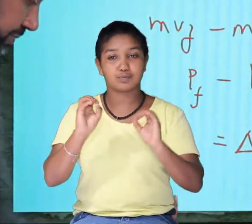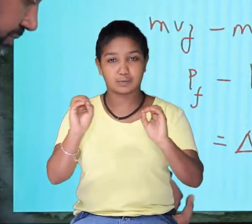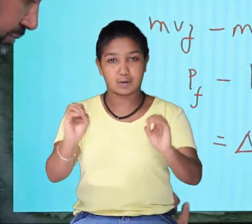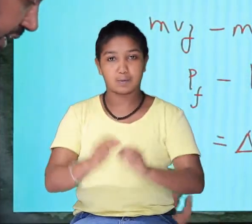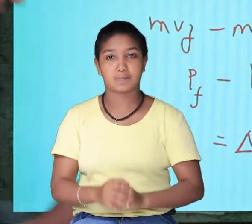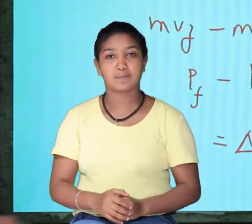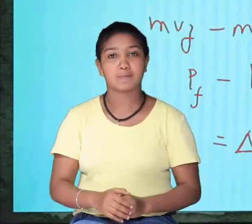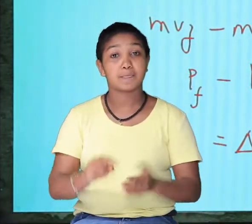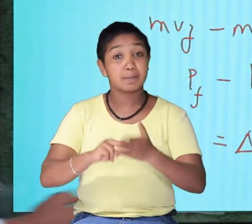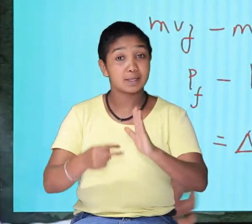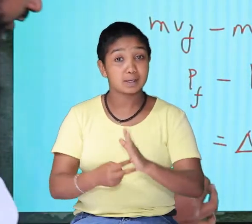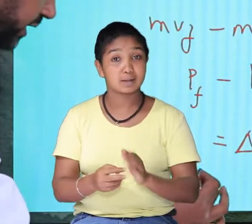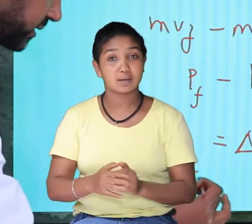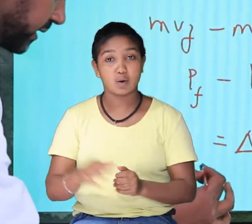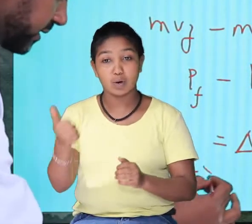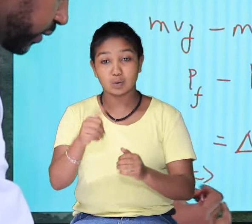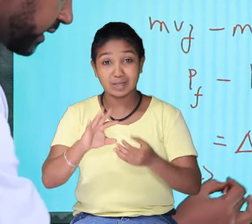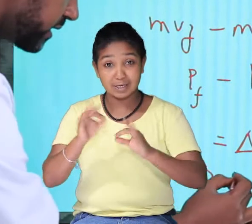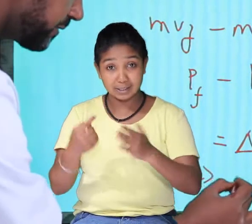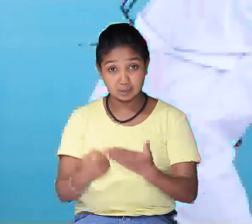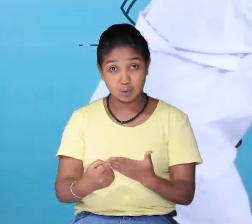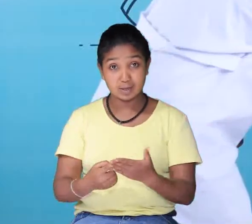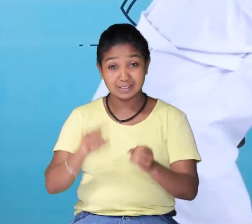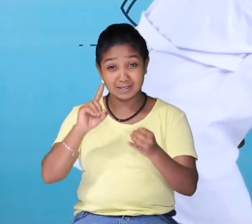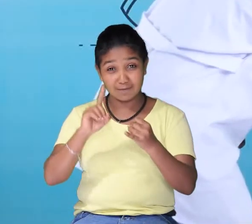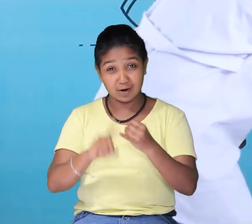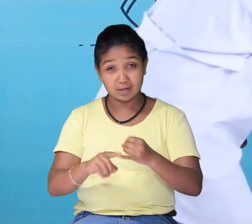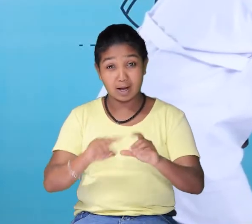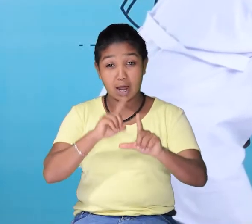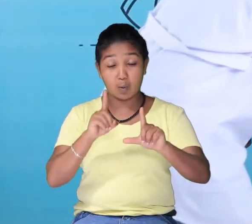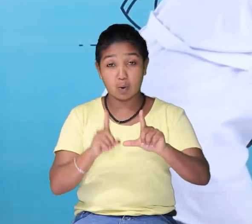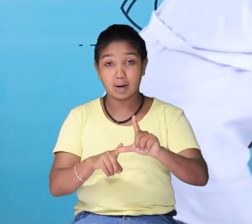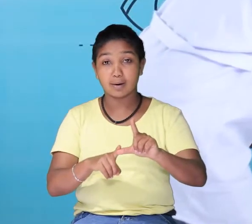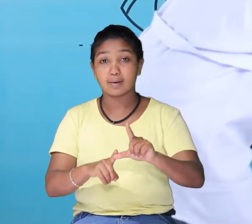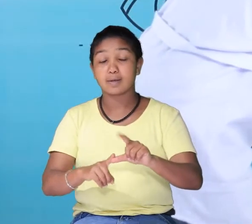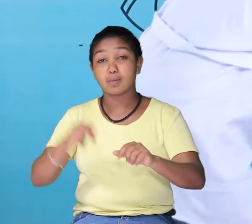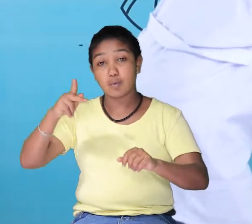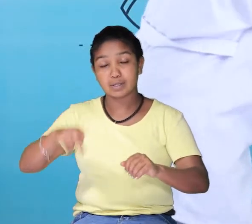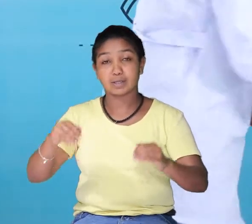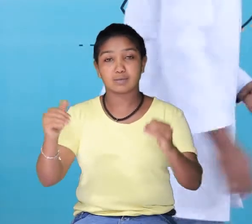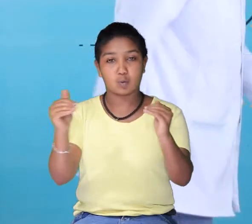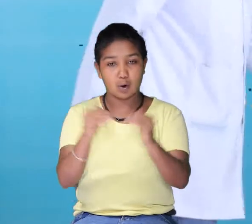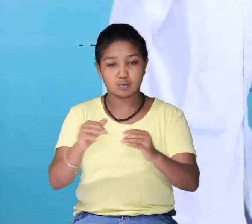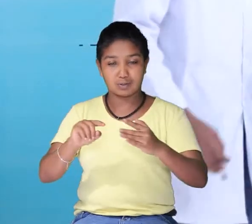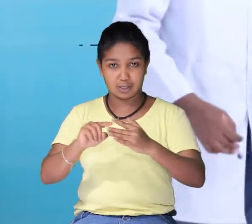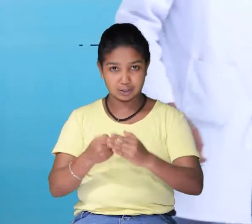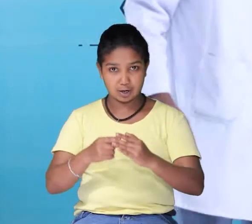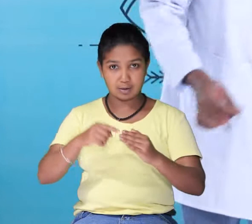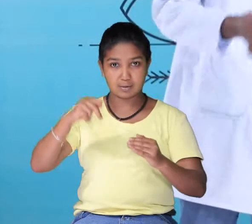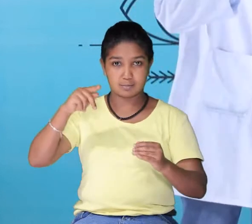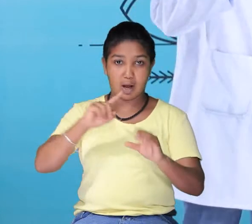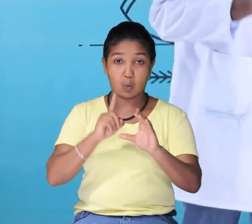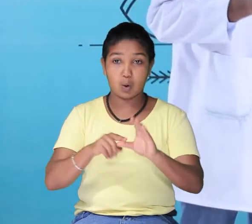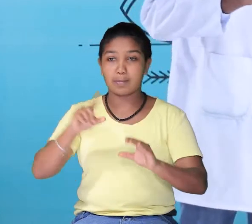0. Meaning, when you translate this one, the final angular momentum is equals to the initial angular